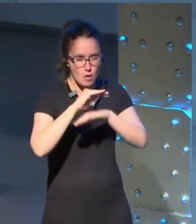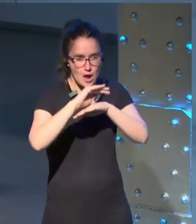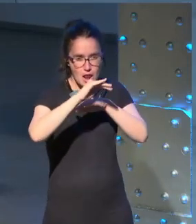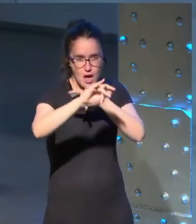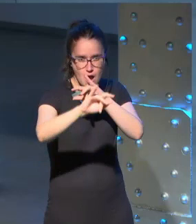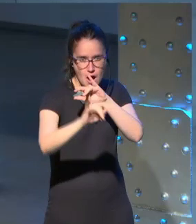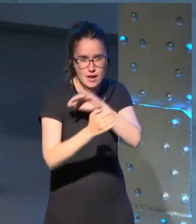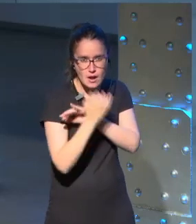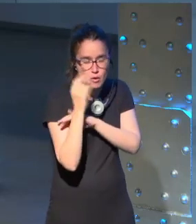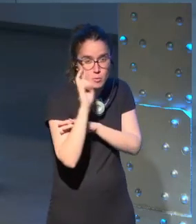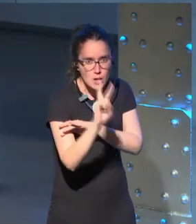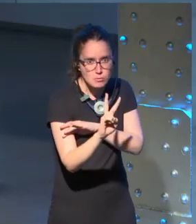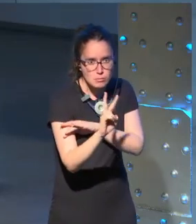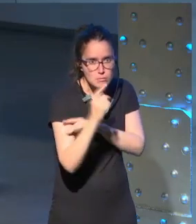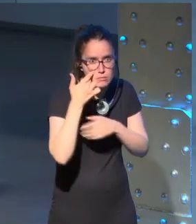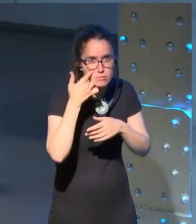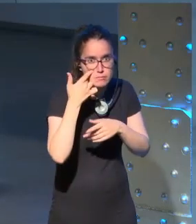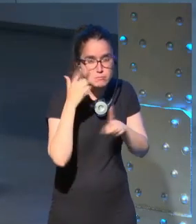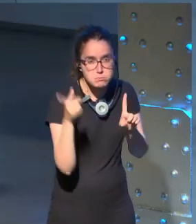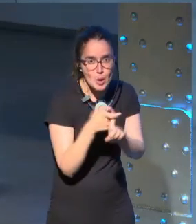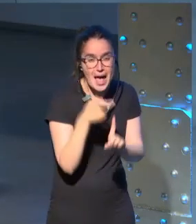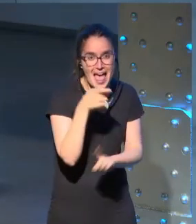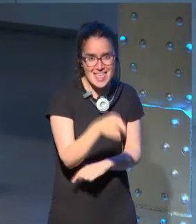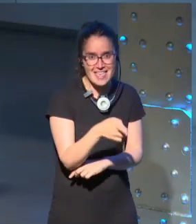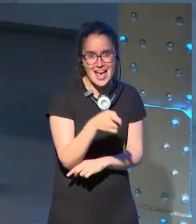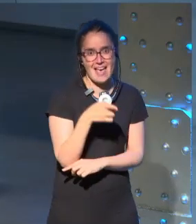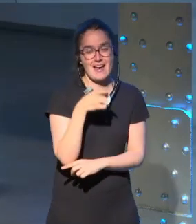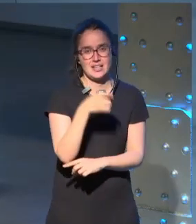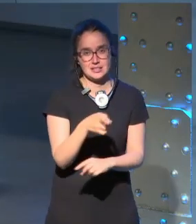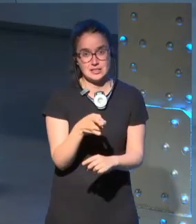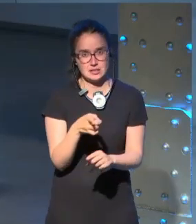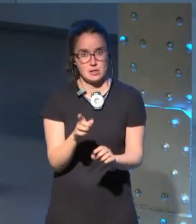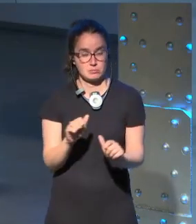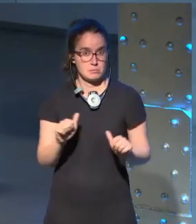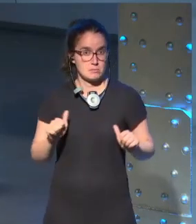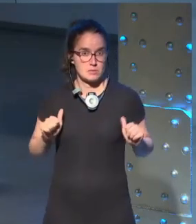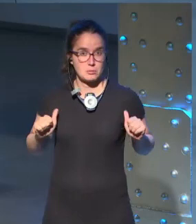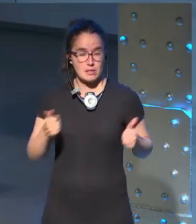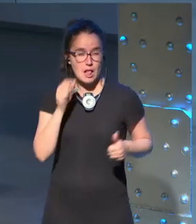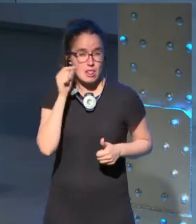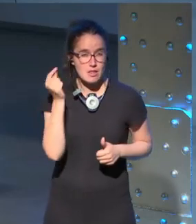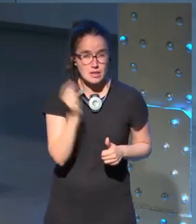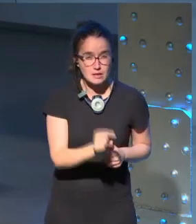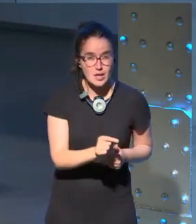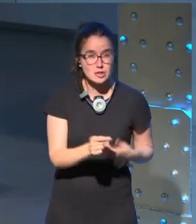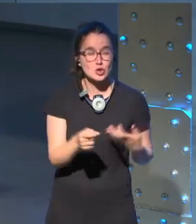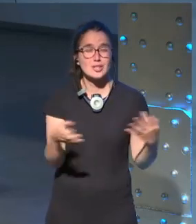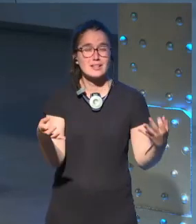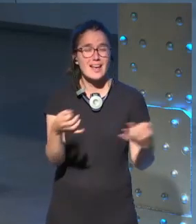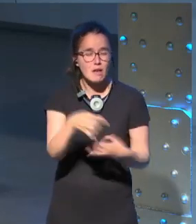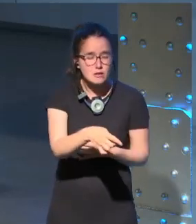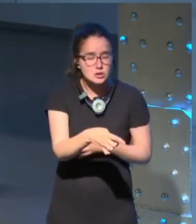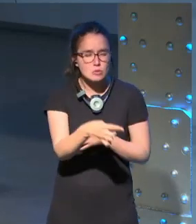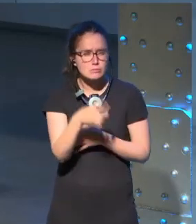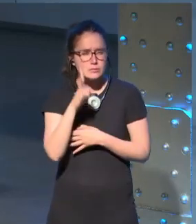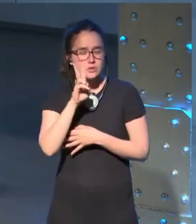that's the point in which the detective gets involved. It's what's that thing sticking out of the sand? And he starts to dig around